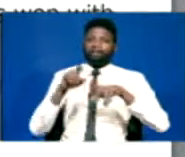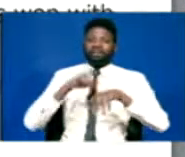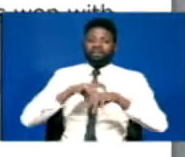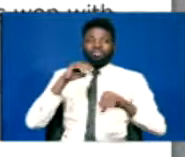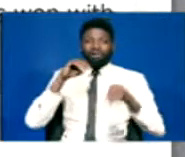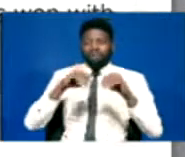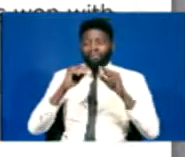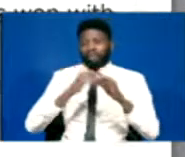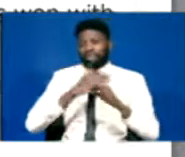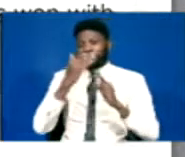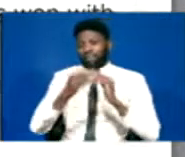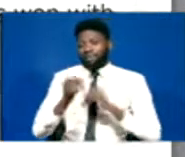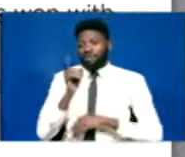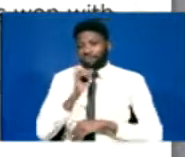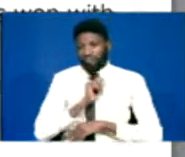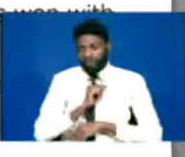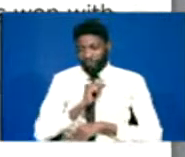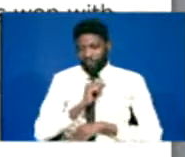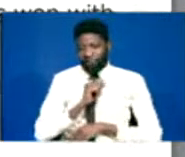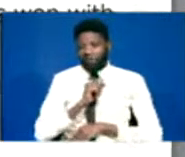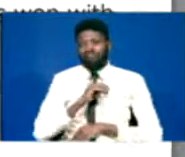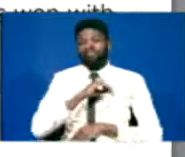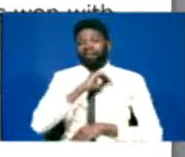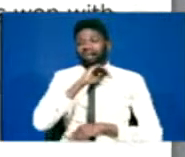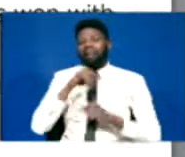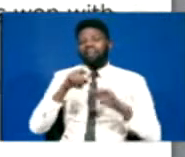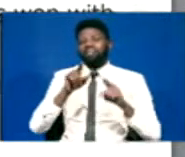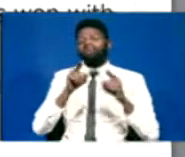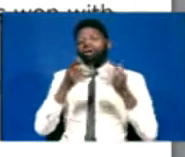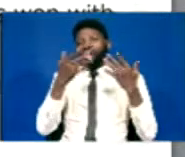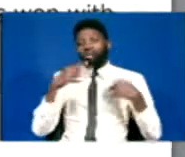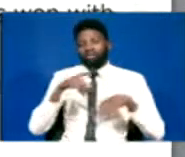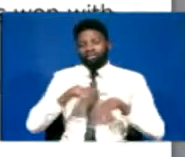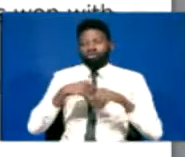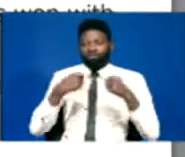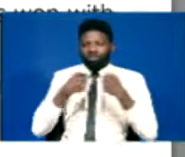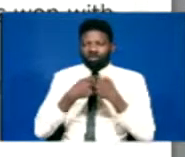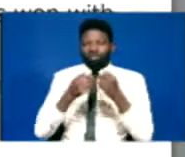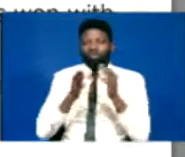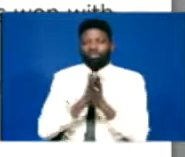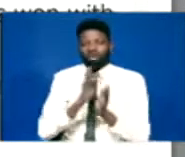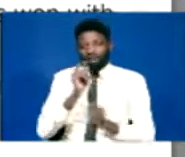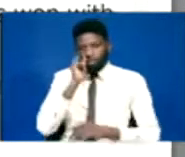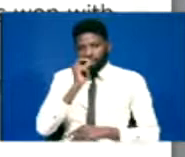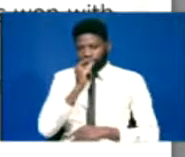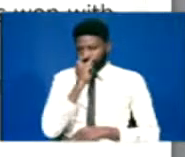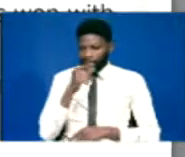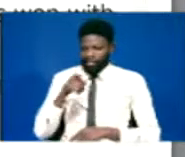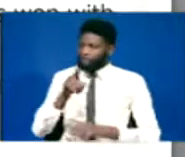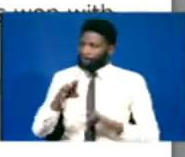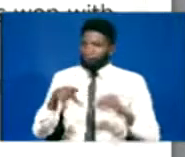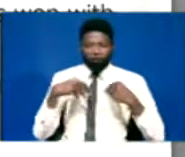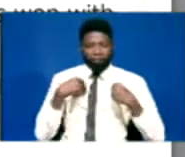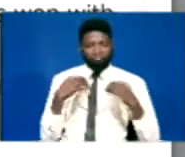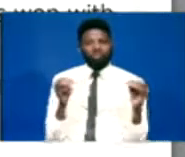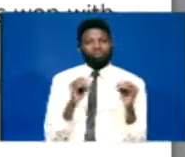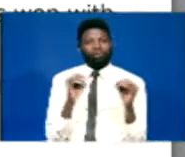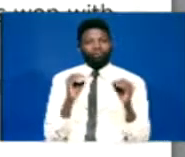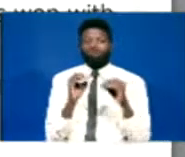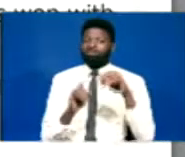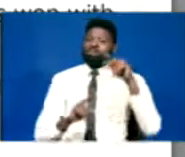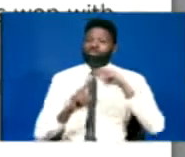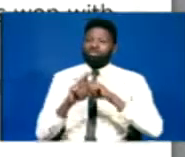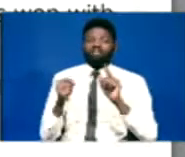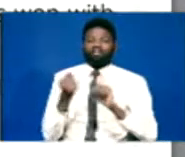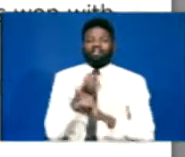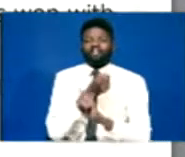Raila Odinga did lose to the late Mwai Kibaki, and he went on to contest the results, which led to a lot of the post-election violence, and